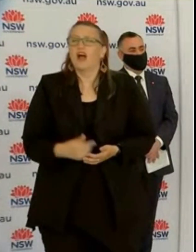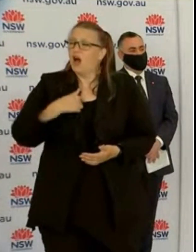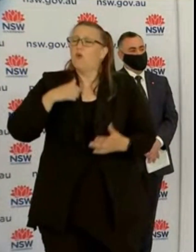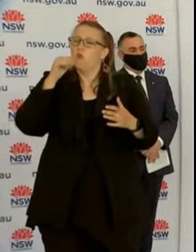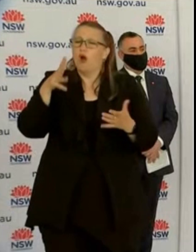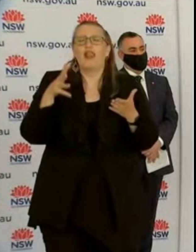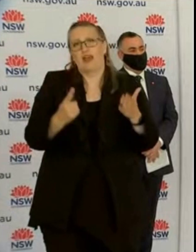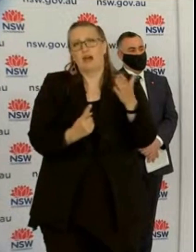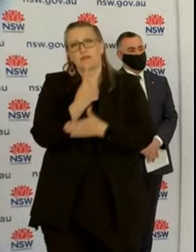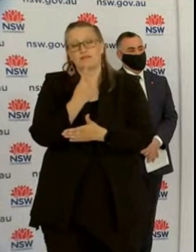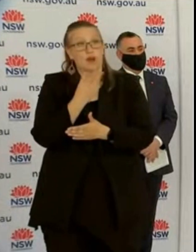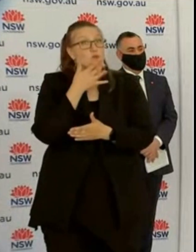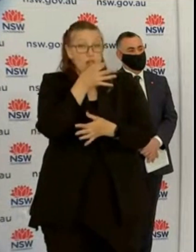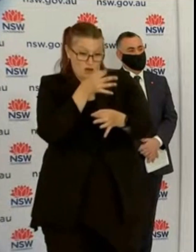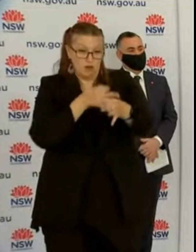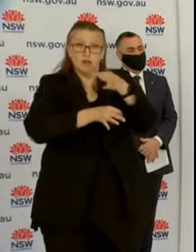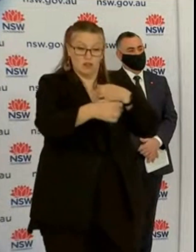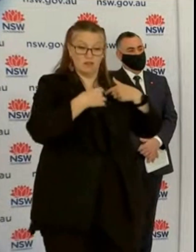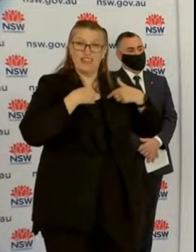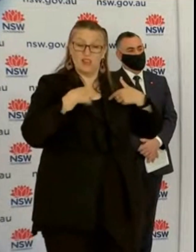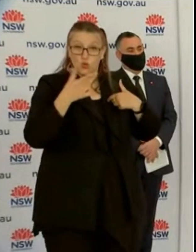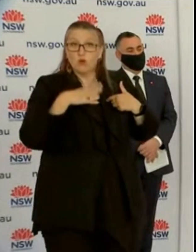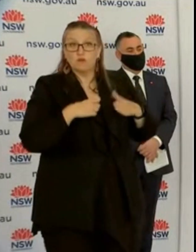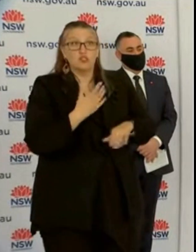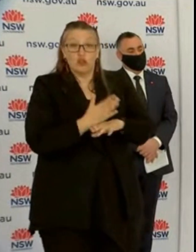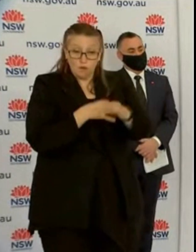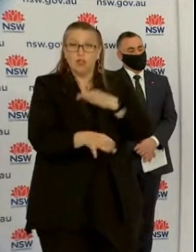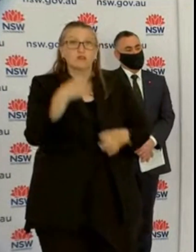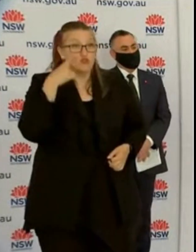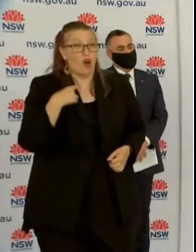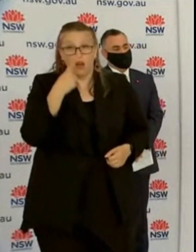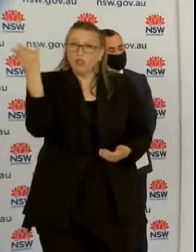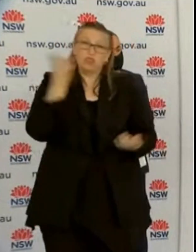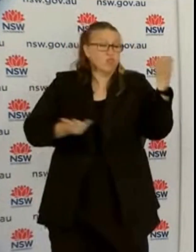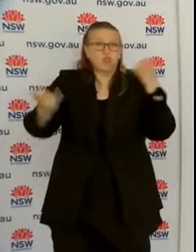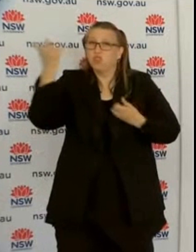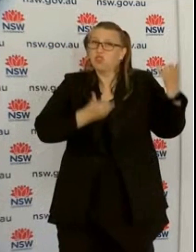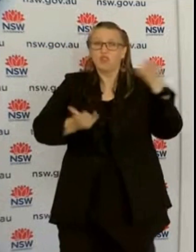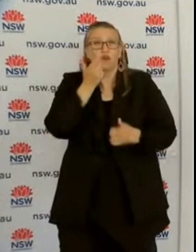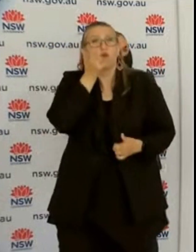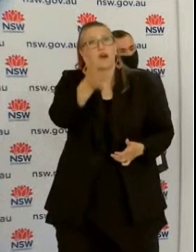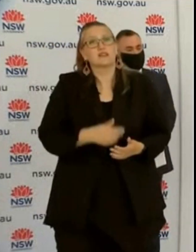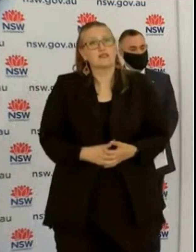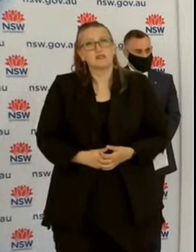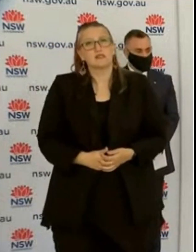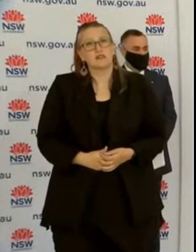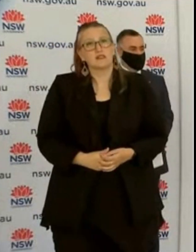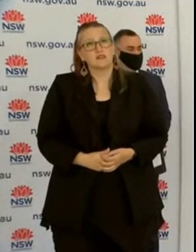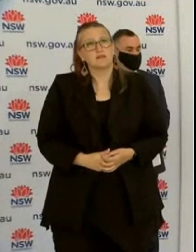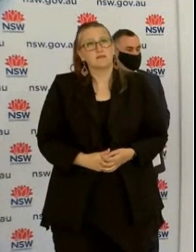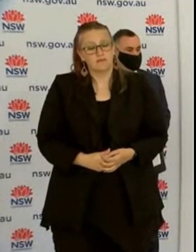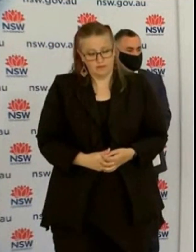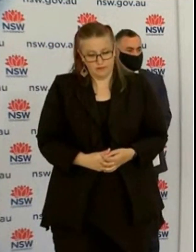last person to suggest that. Try being in my shoes for a week. And none of this is easy, but every decision we take is to support